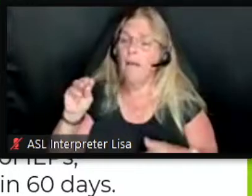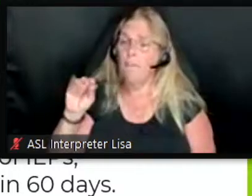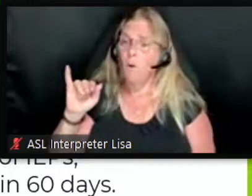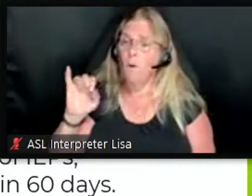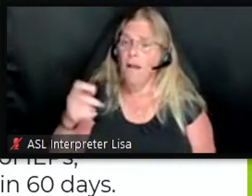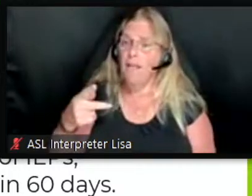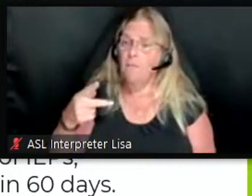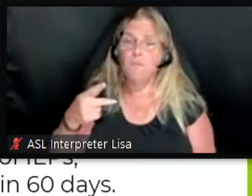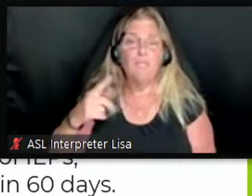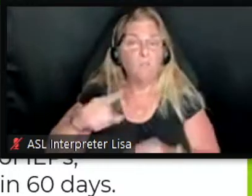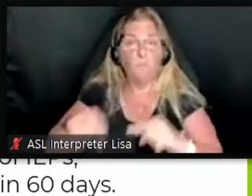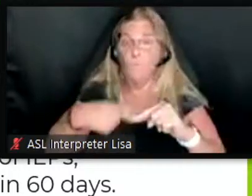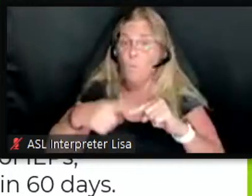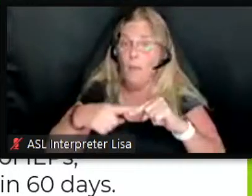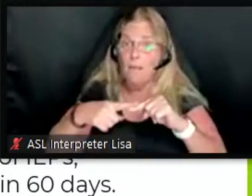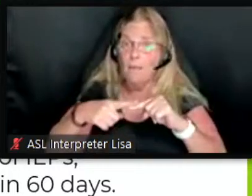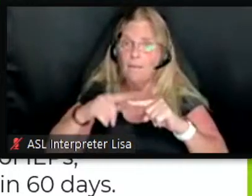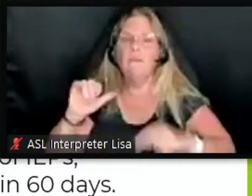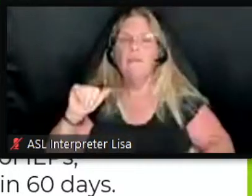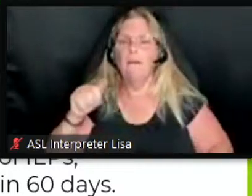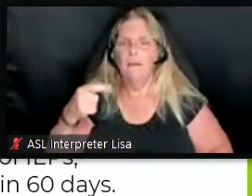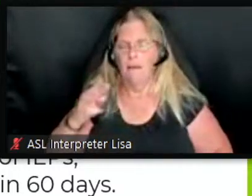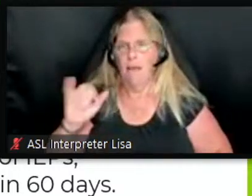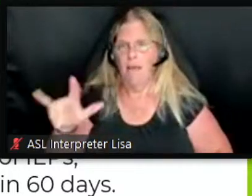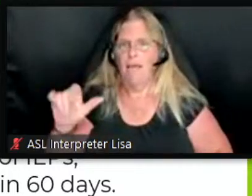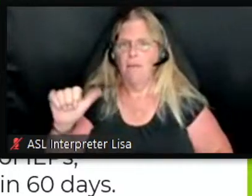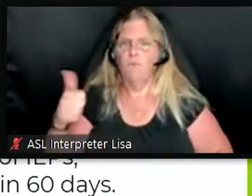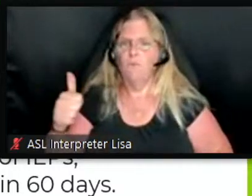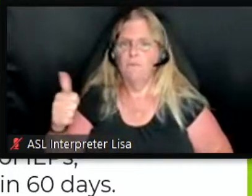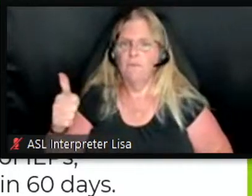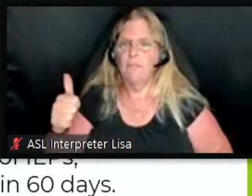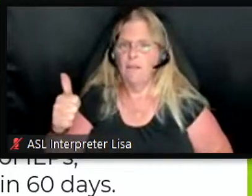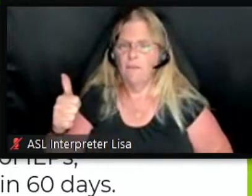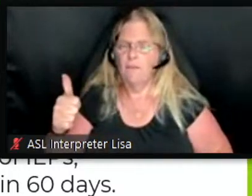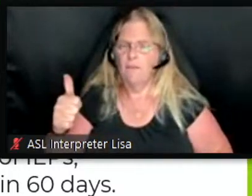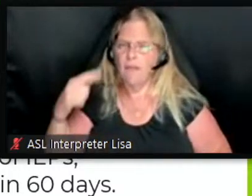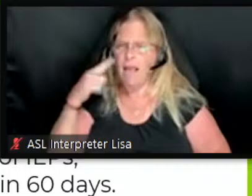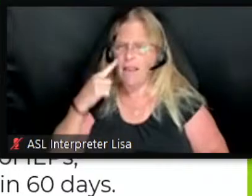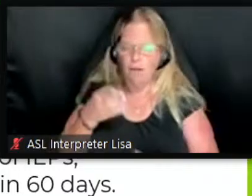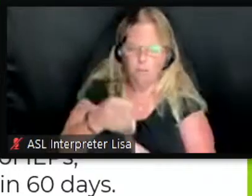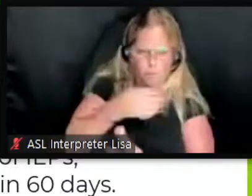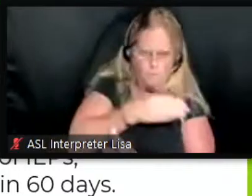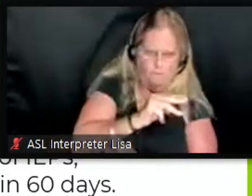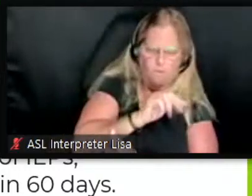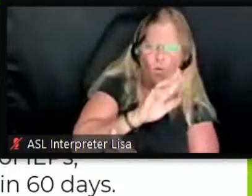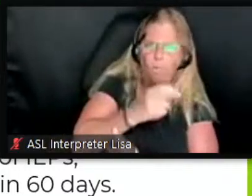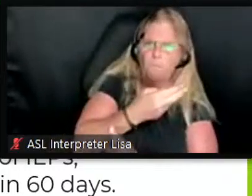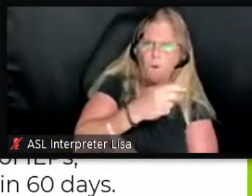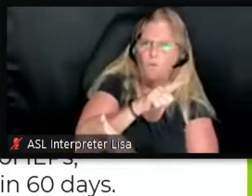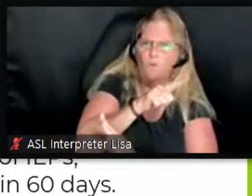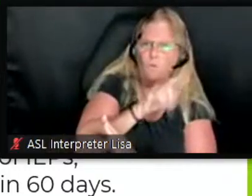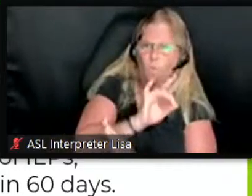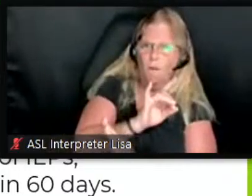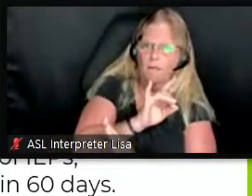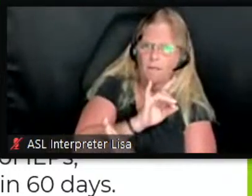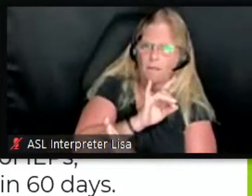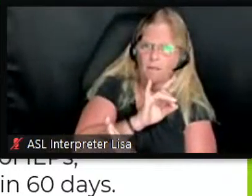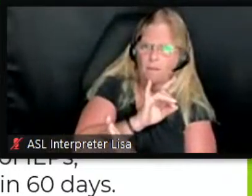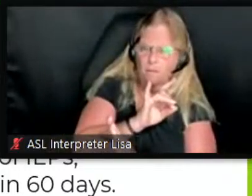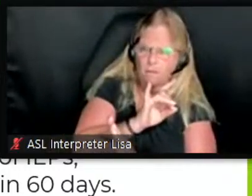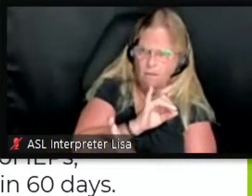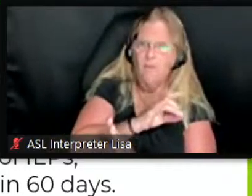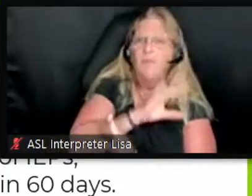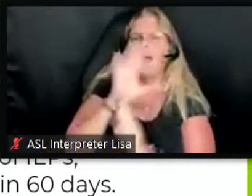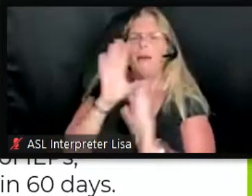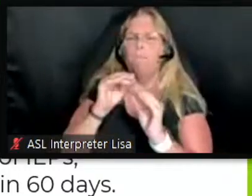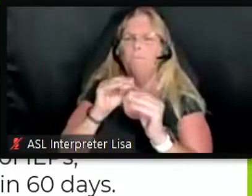April 10th. It was scheduled, I think last month I shared it was March 28th, but we received feedback that that meeting was scheduled